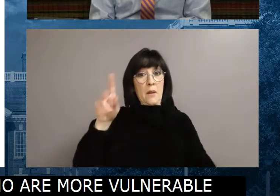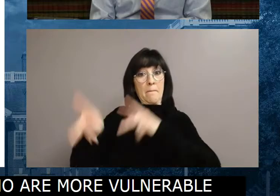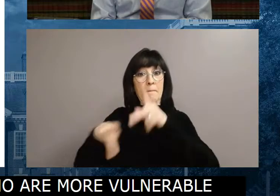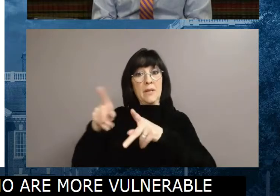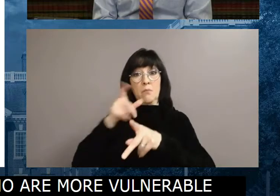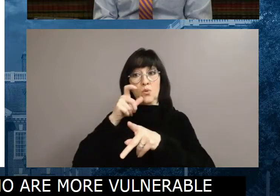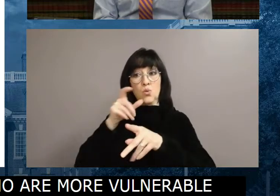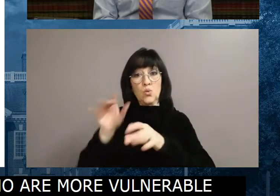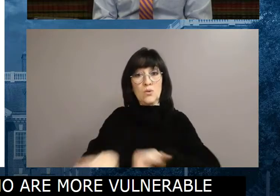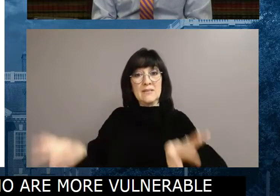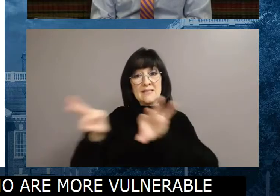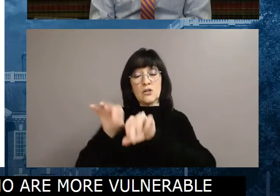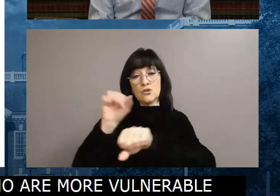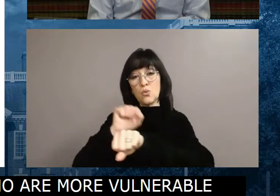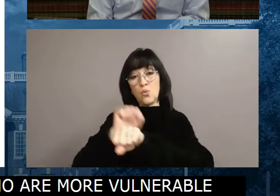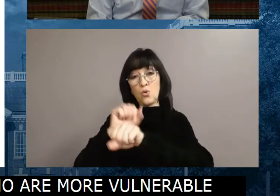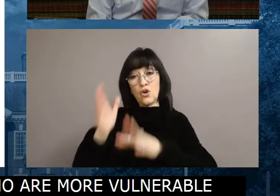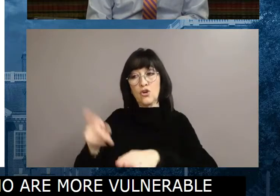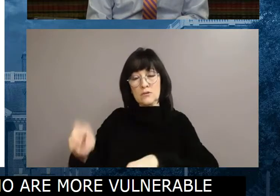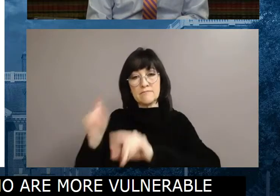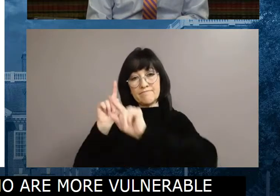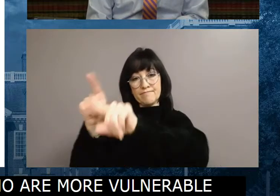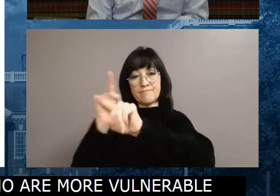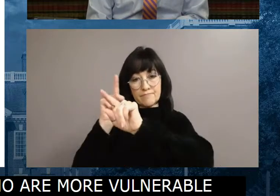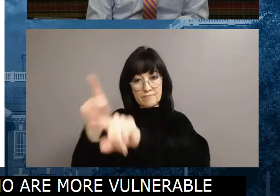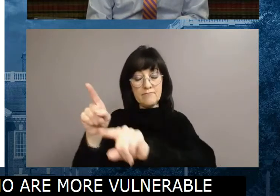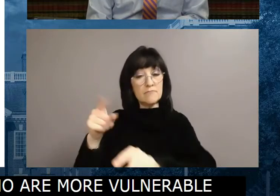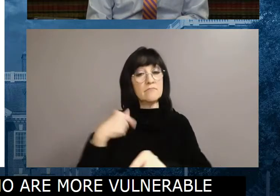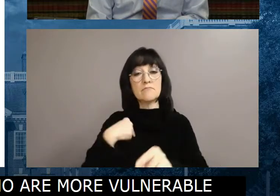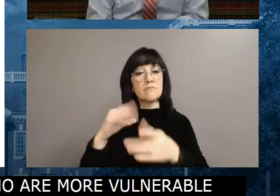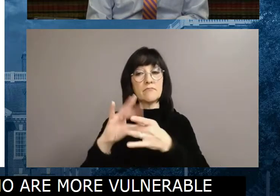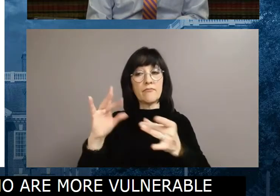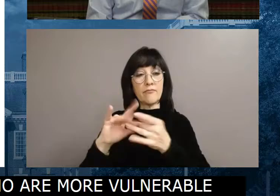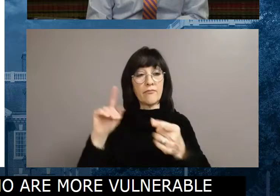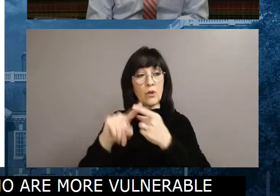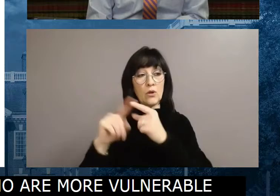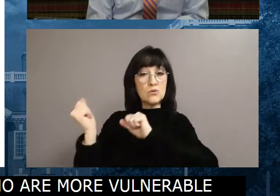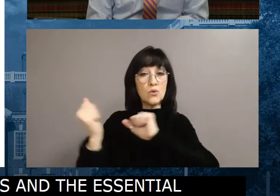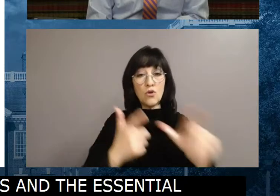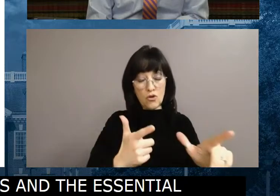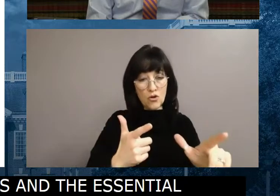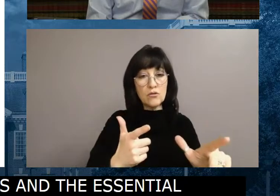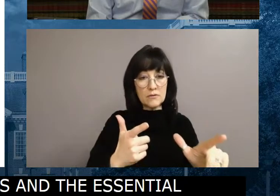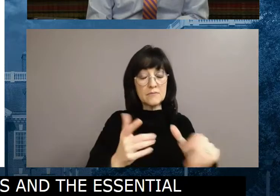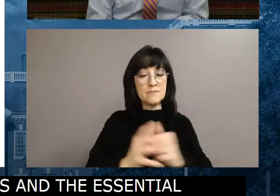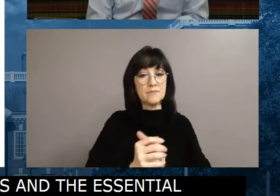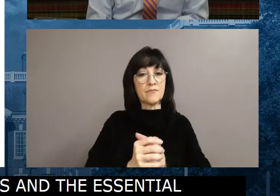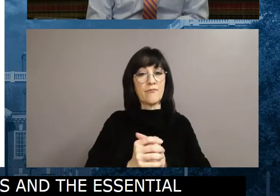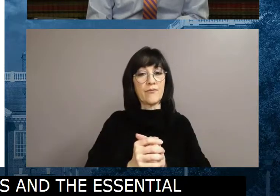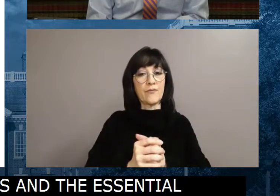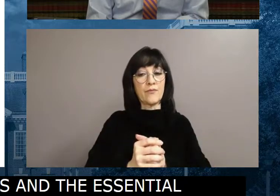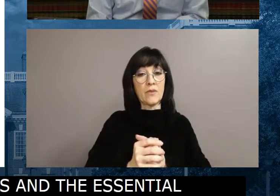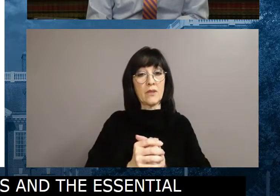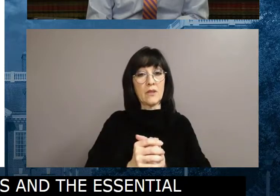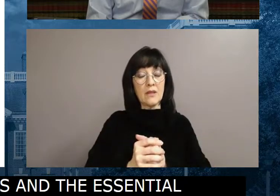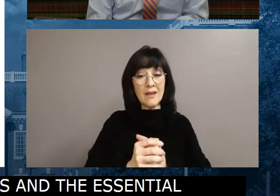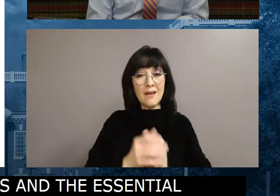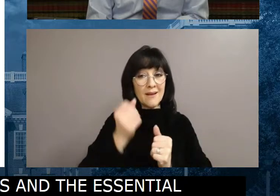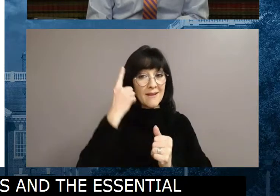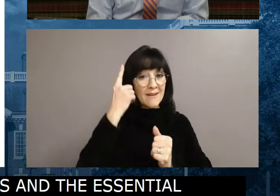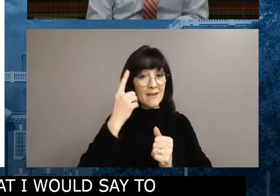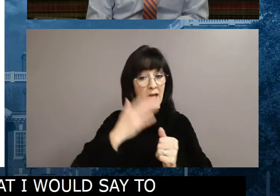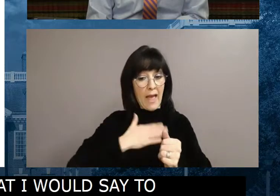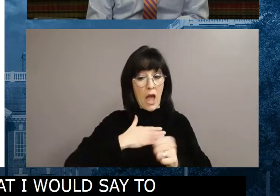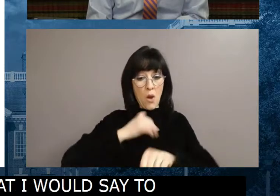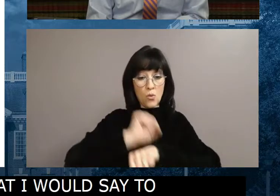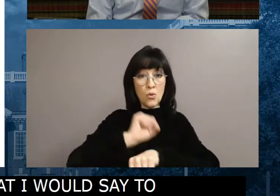clinics. What I would say to everyone is that all of this is a lot easier to do if people